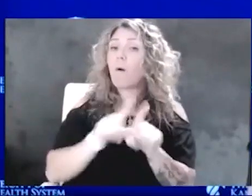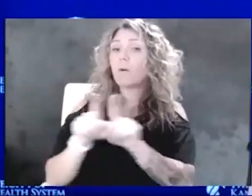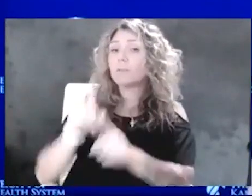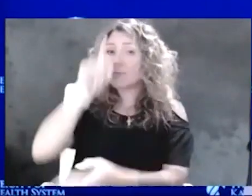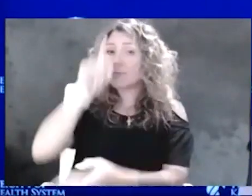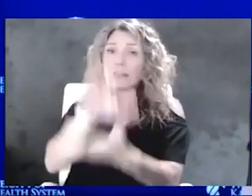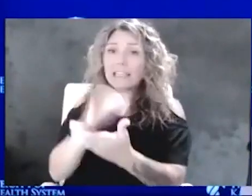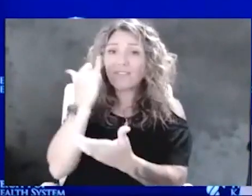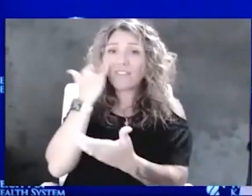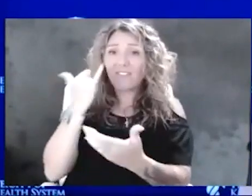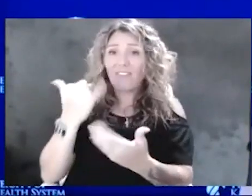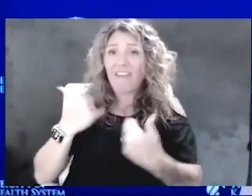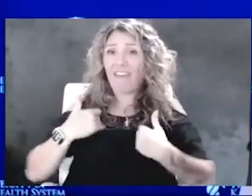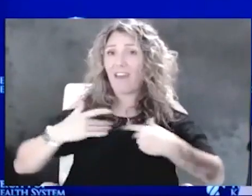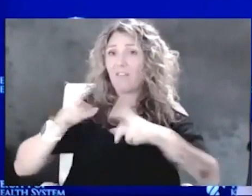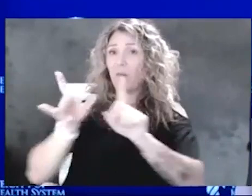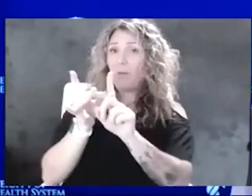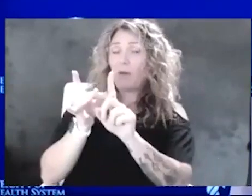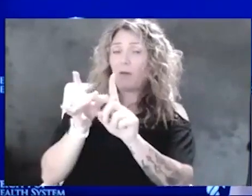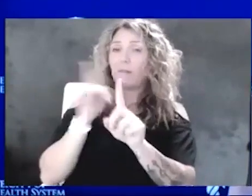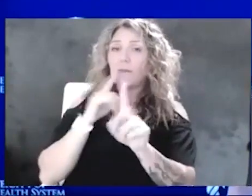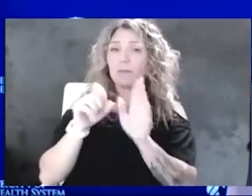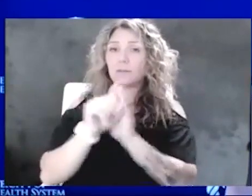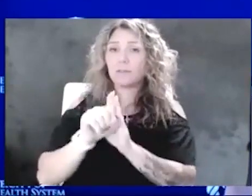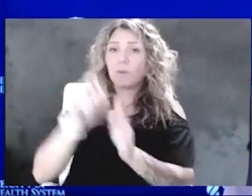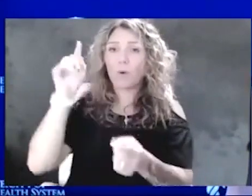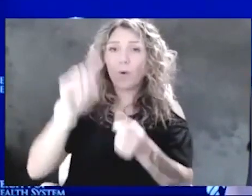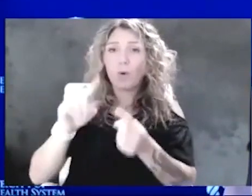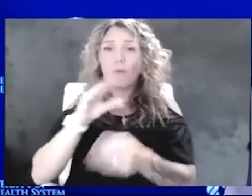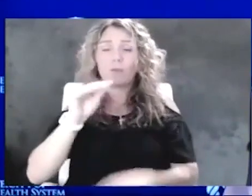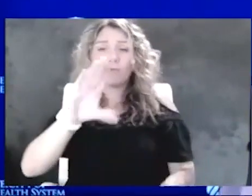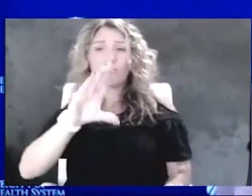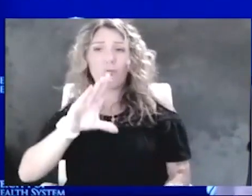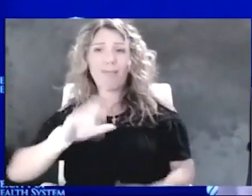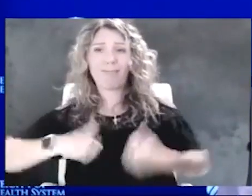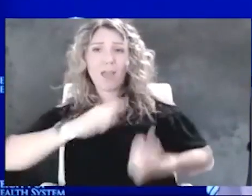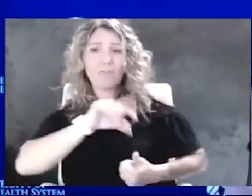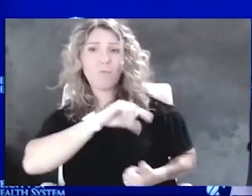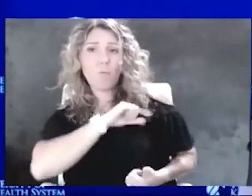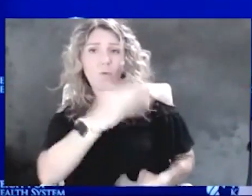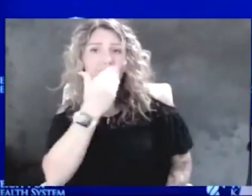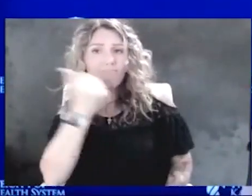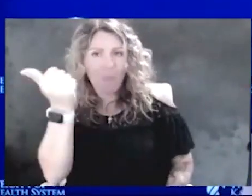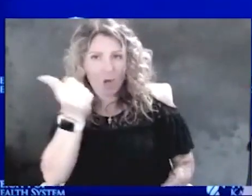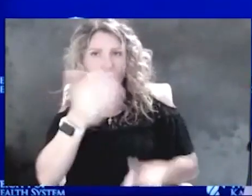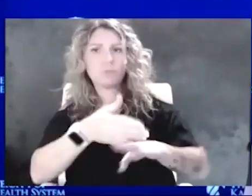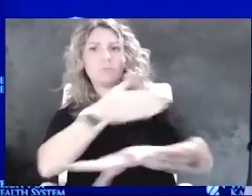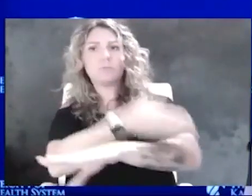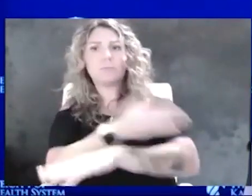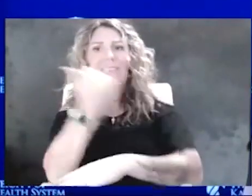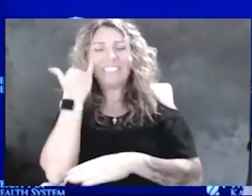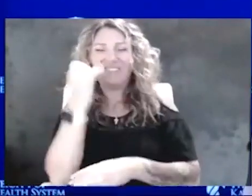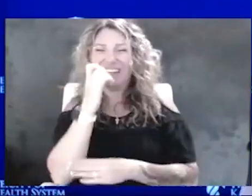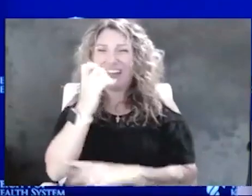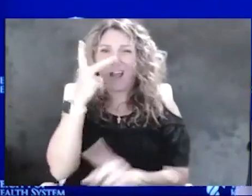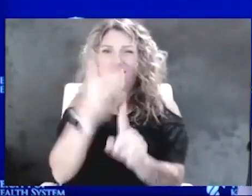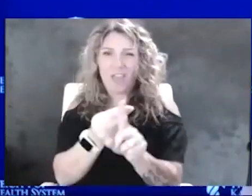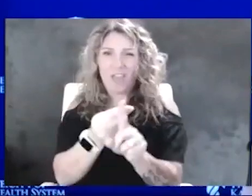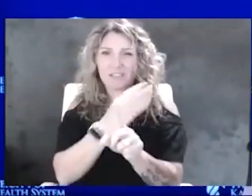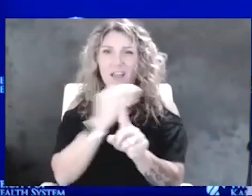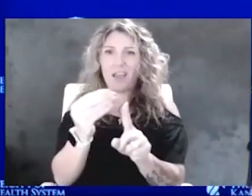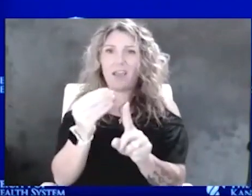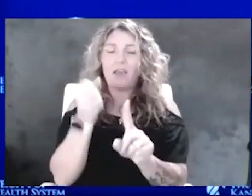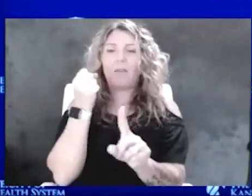going to be less. The quality of life will be better than if you were unvaccinated getting long haul symptom. But